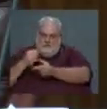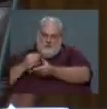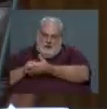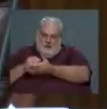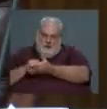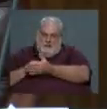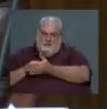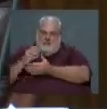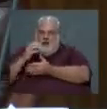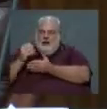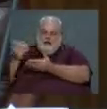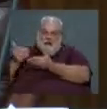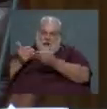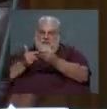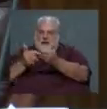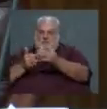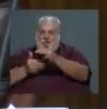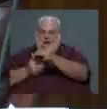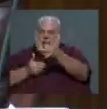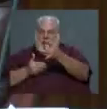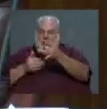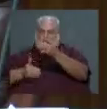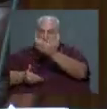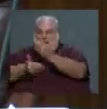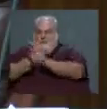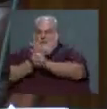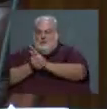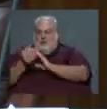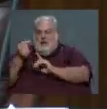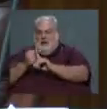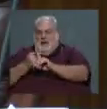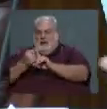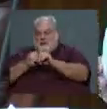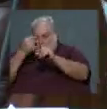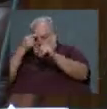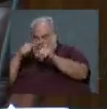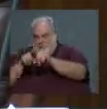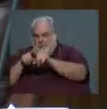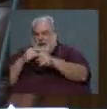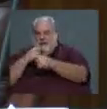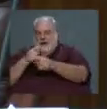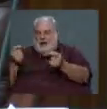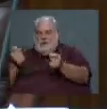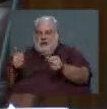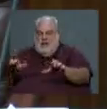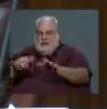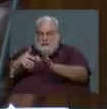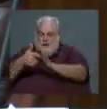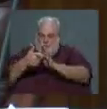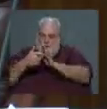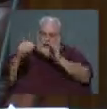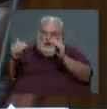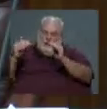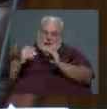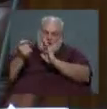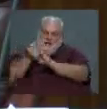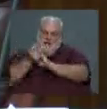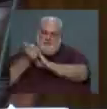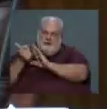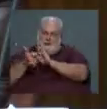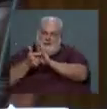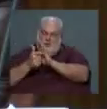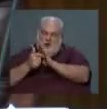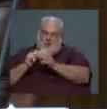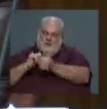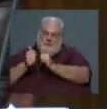authorize the execution and delivery of an eighth amendment to lease agreement relating to the project, to declare an emergency. An ordinance to dispense with the requirement